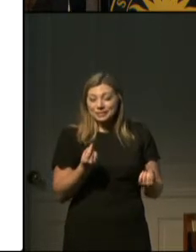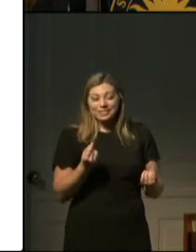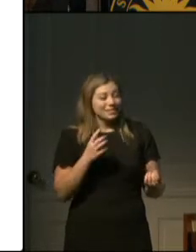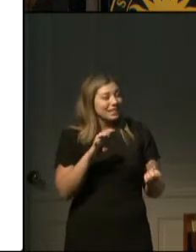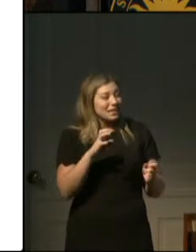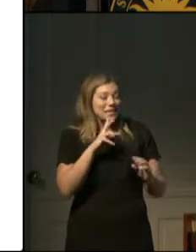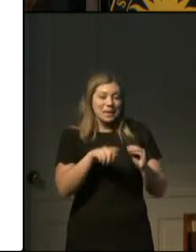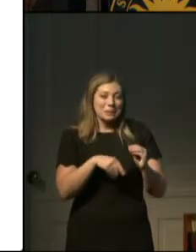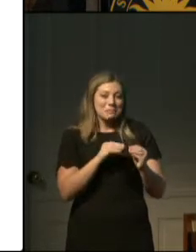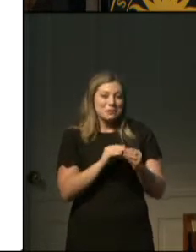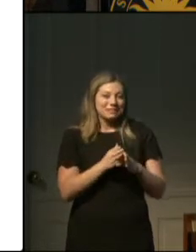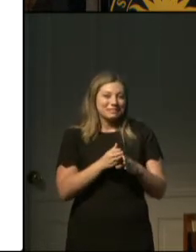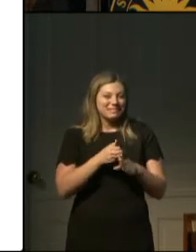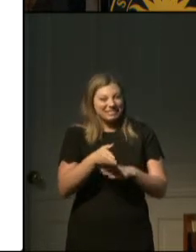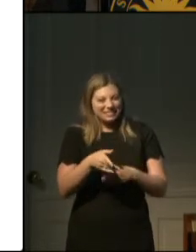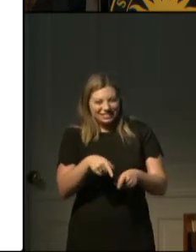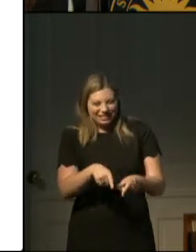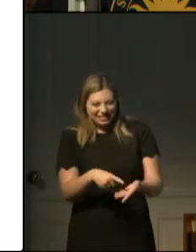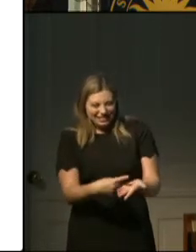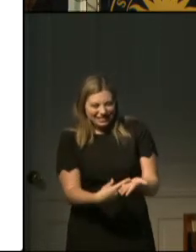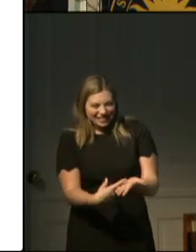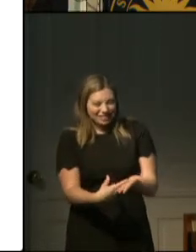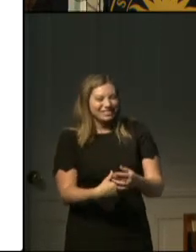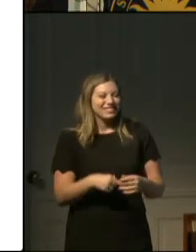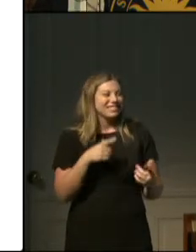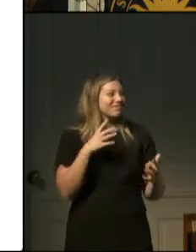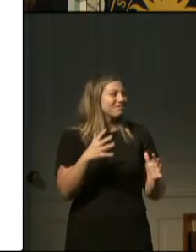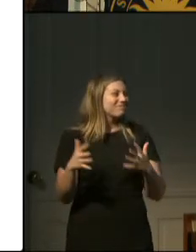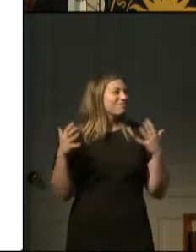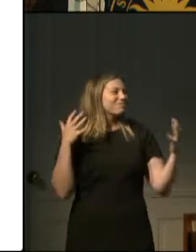can talk more about it in the discussion.